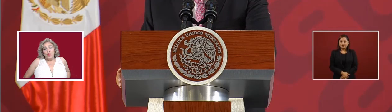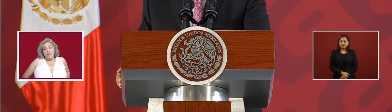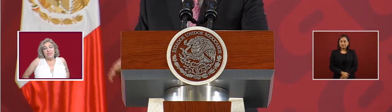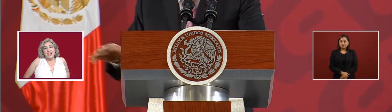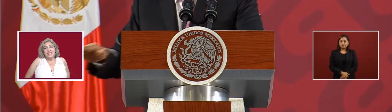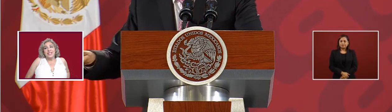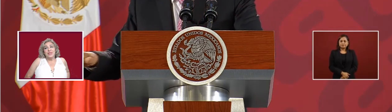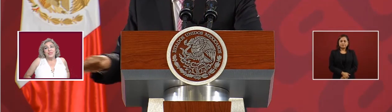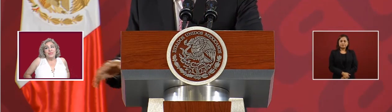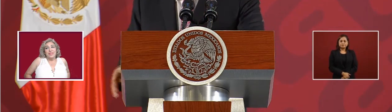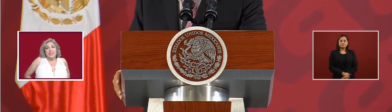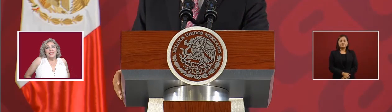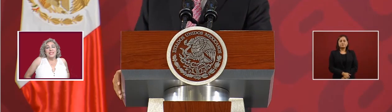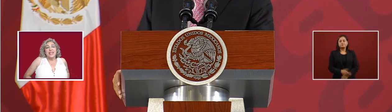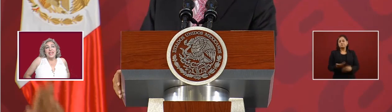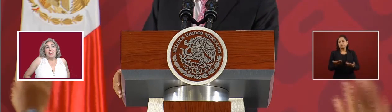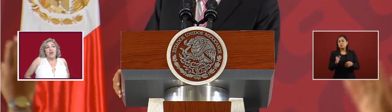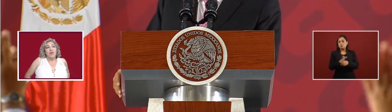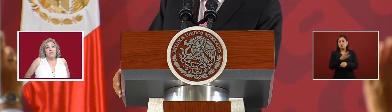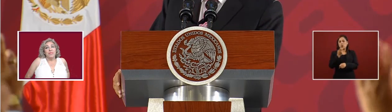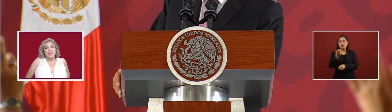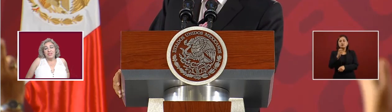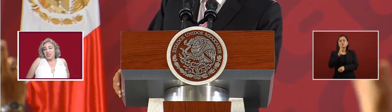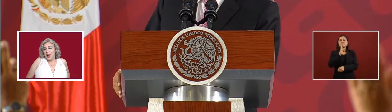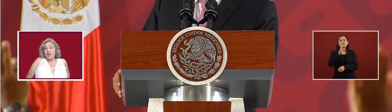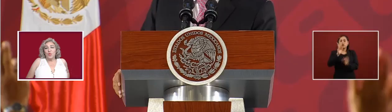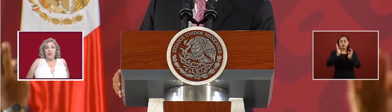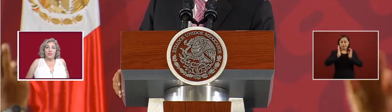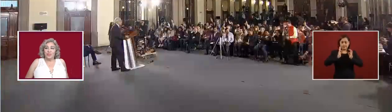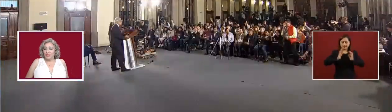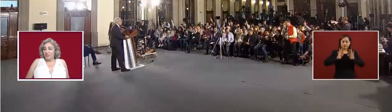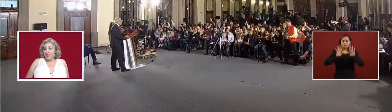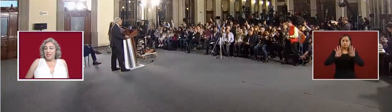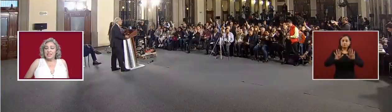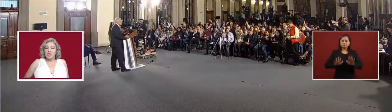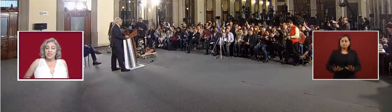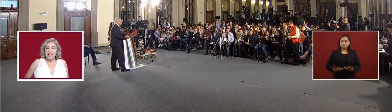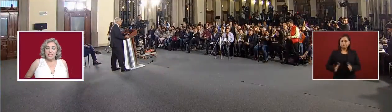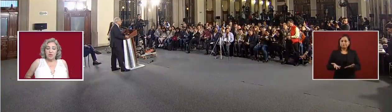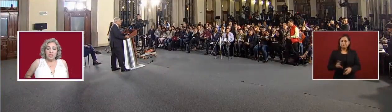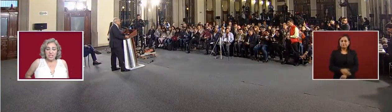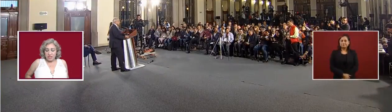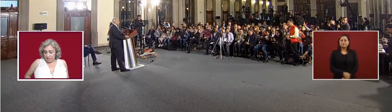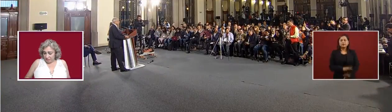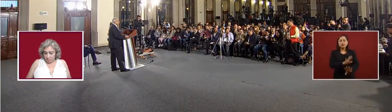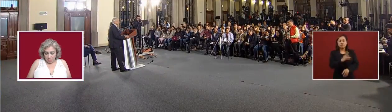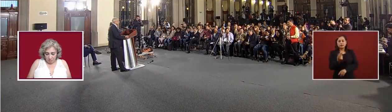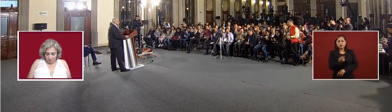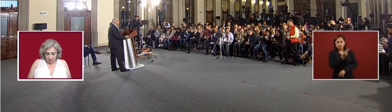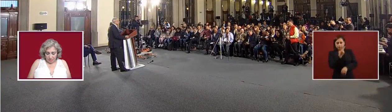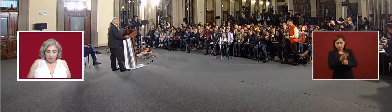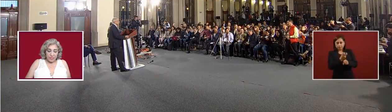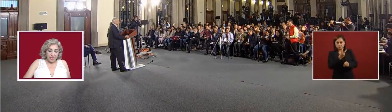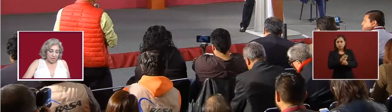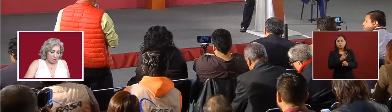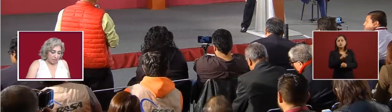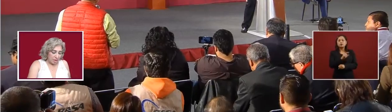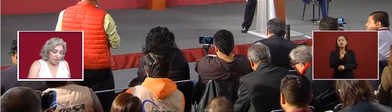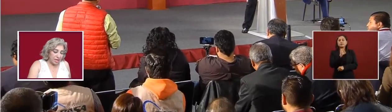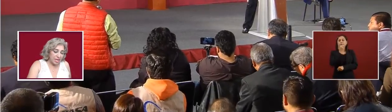we've got to stay calm tranquil so second question if you permit me